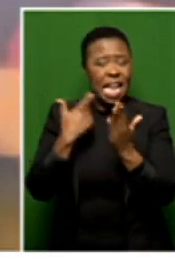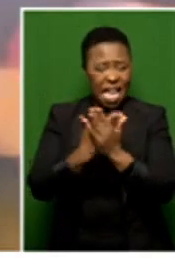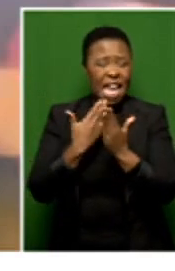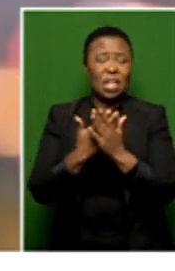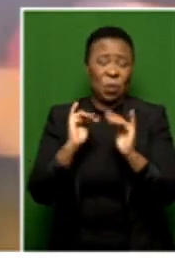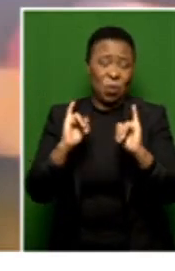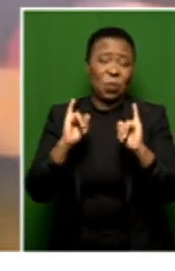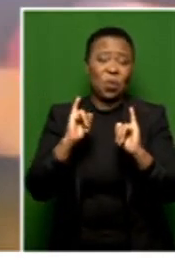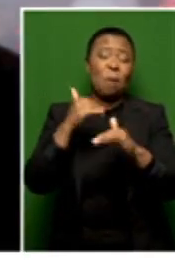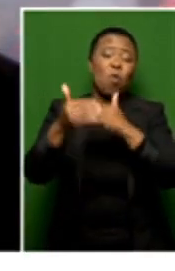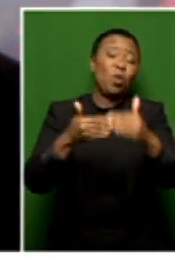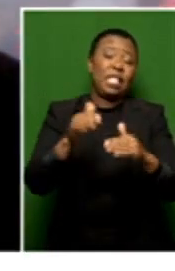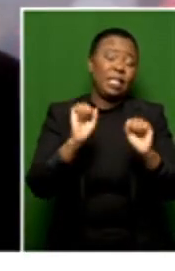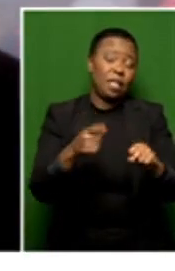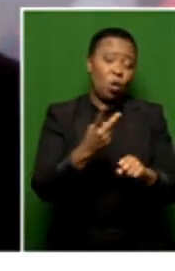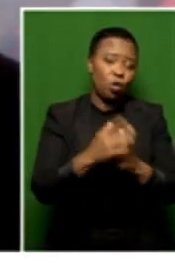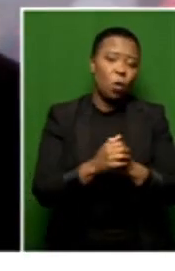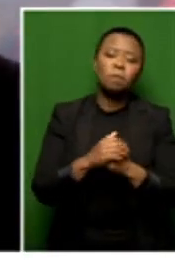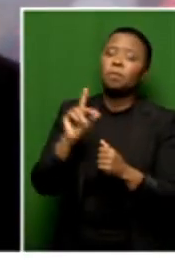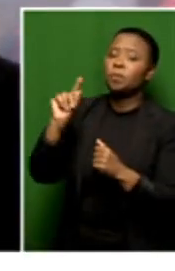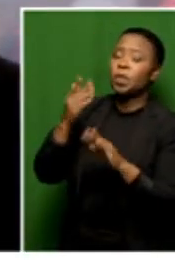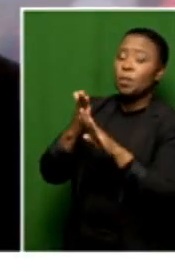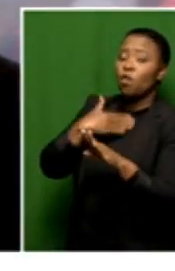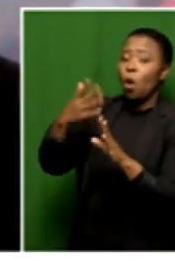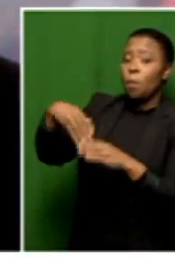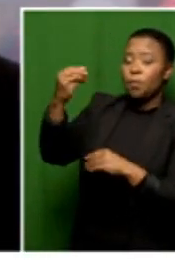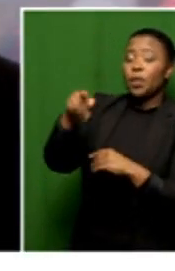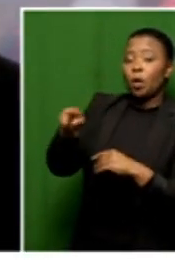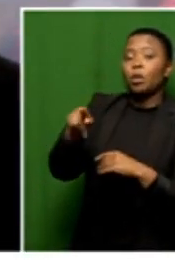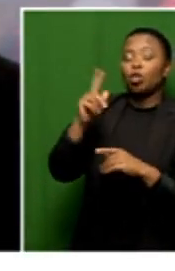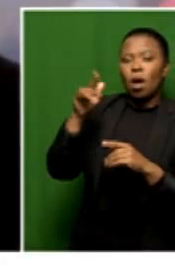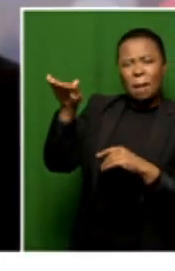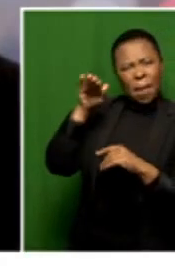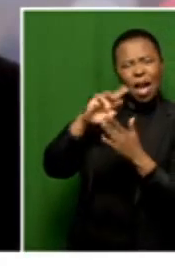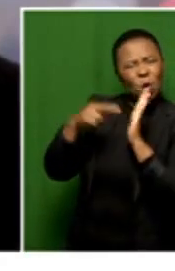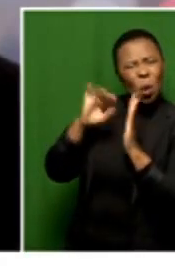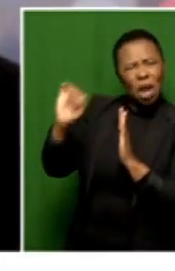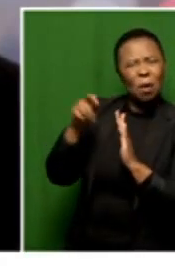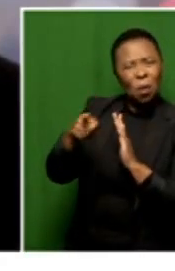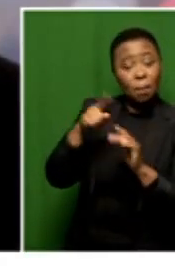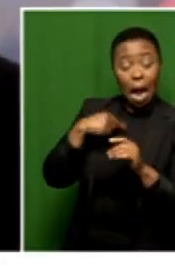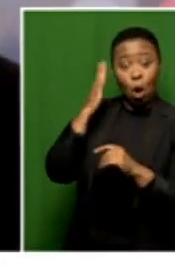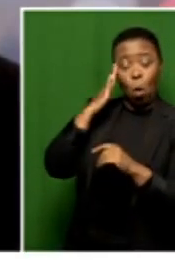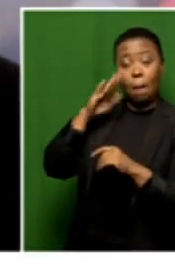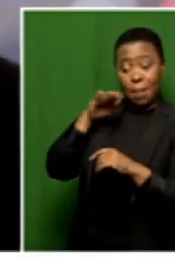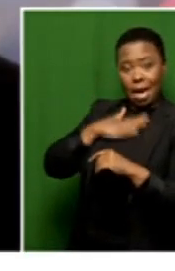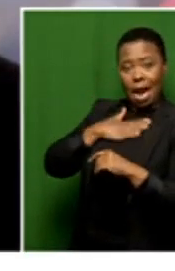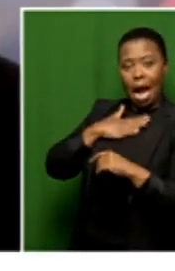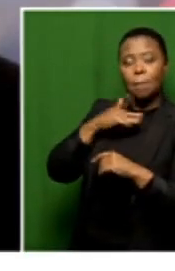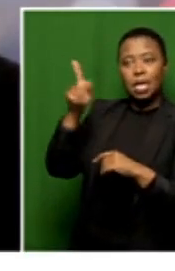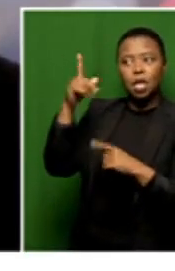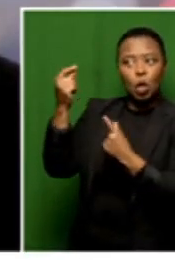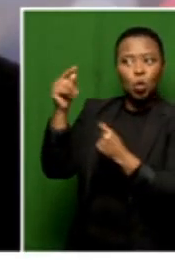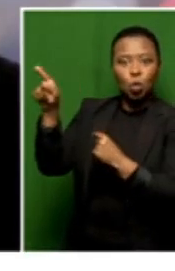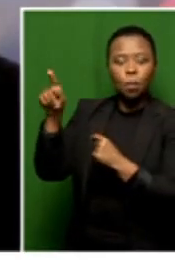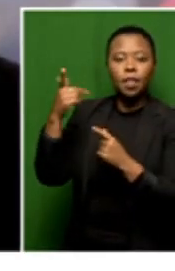flustering as well. And then just before I let you go, how does banks also play their role in it? Because I know with my bank specifically, one of the things that they do is